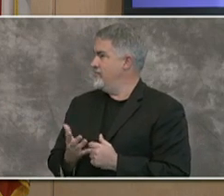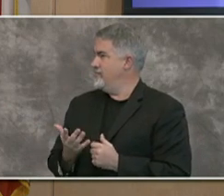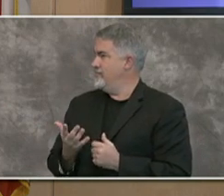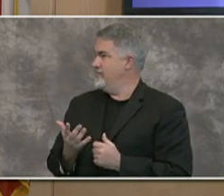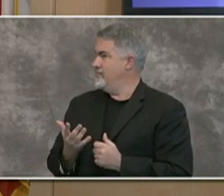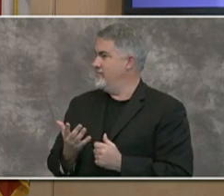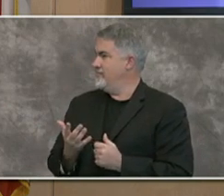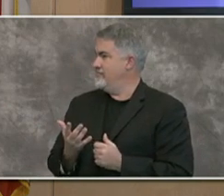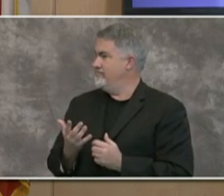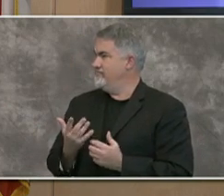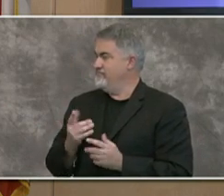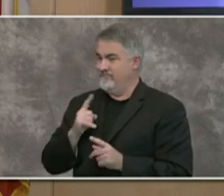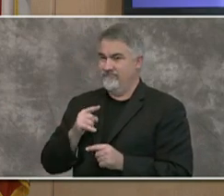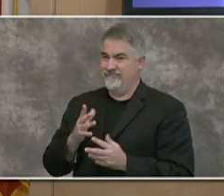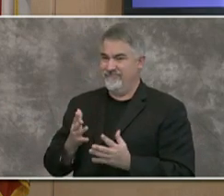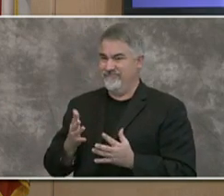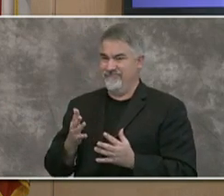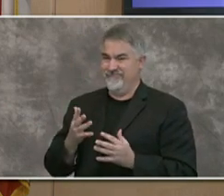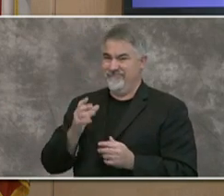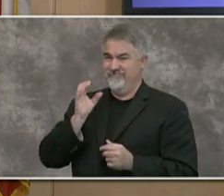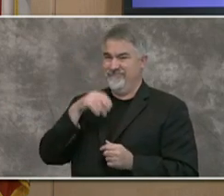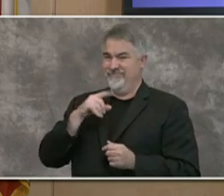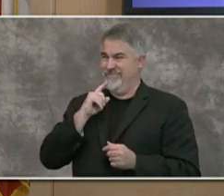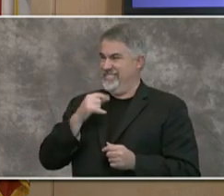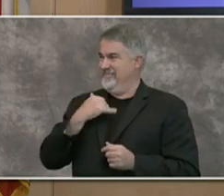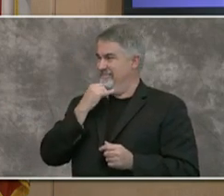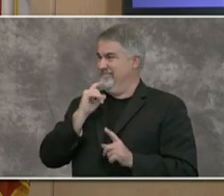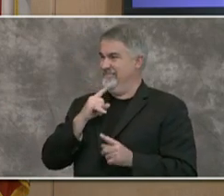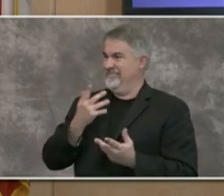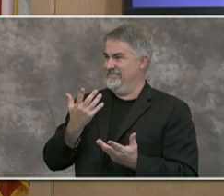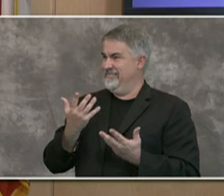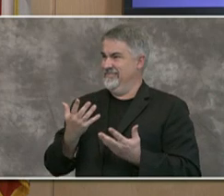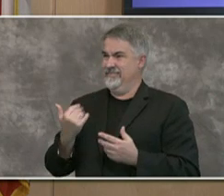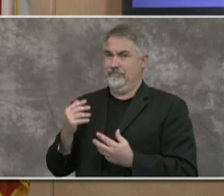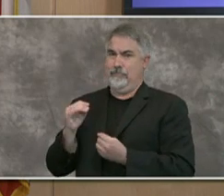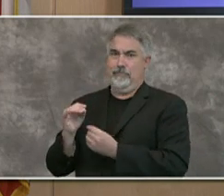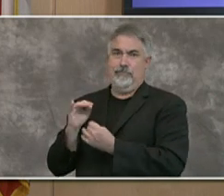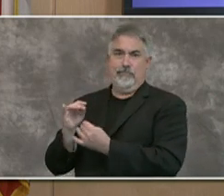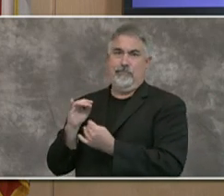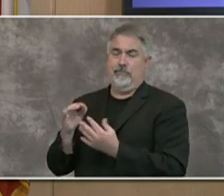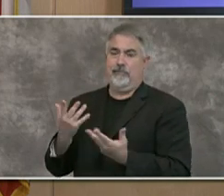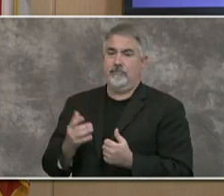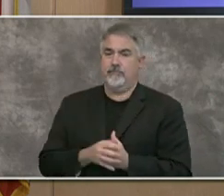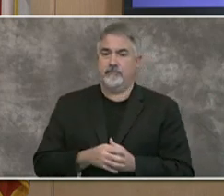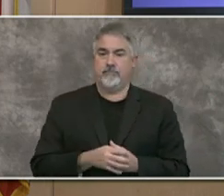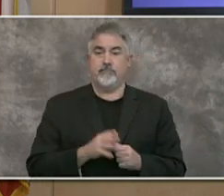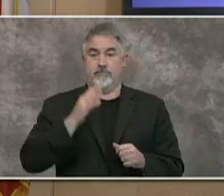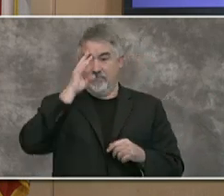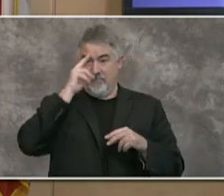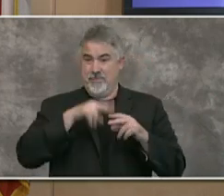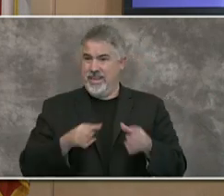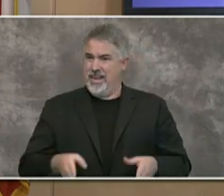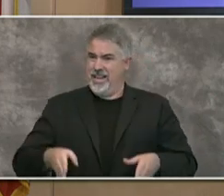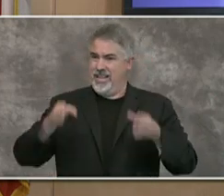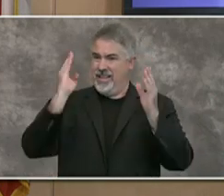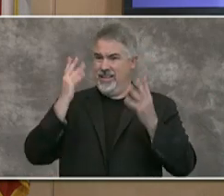Have all personnel working in the building been notified? Well, actually, we work in a number of different